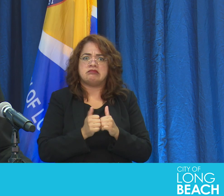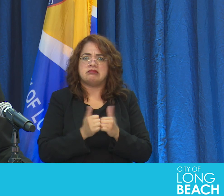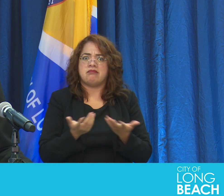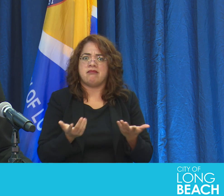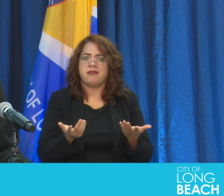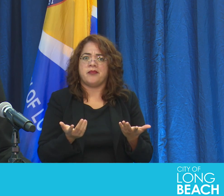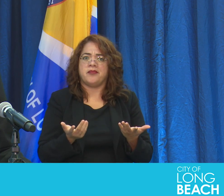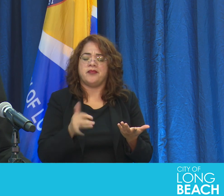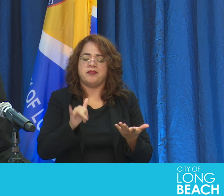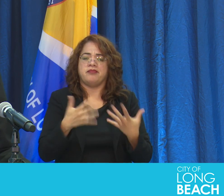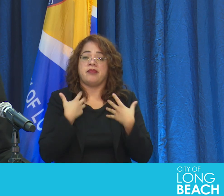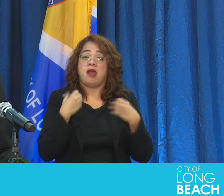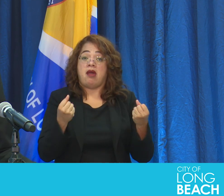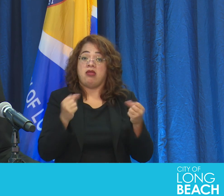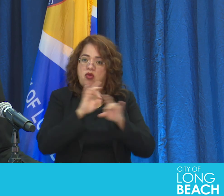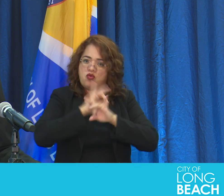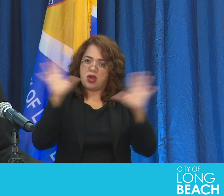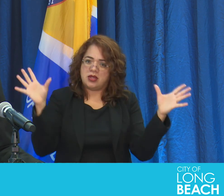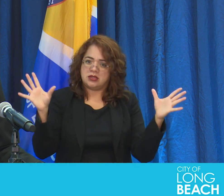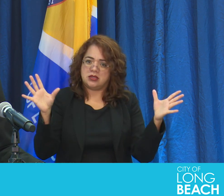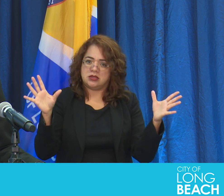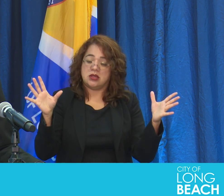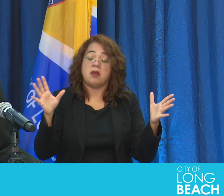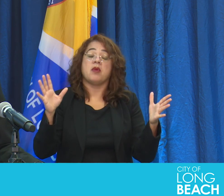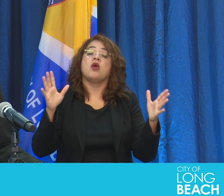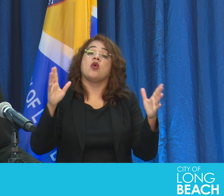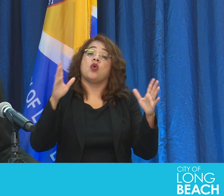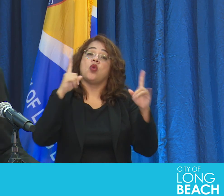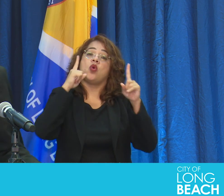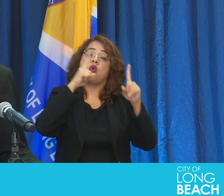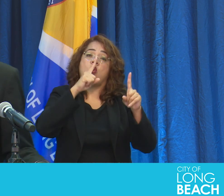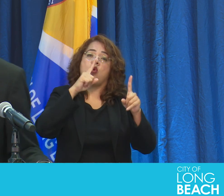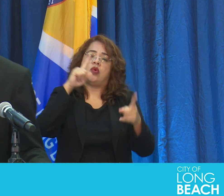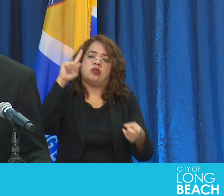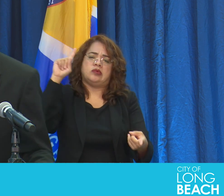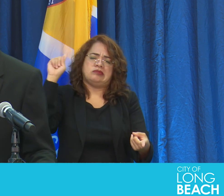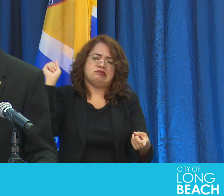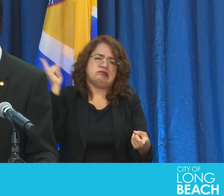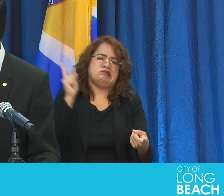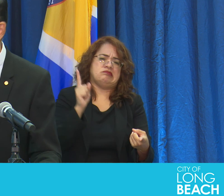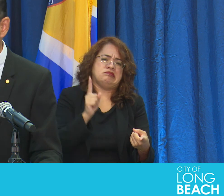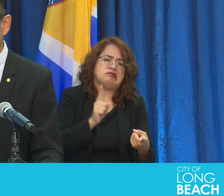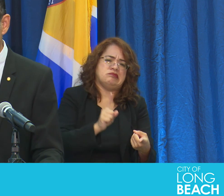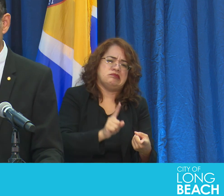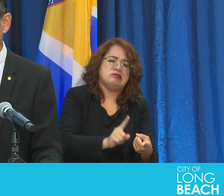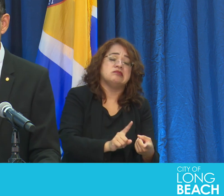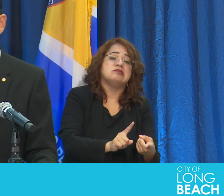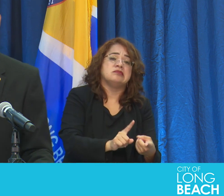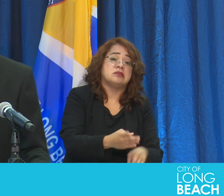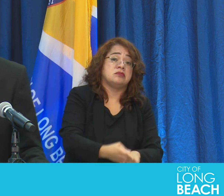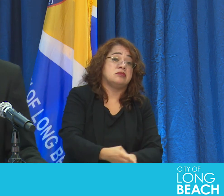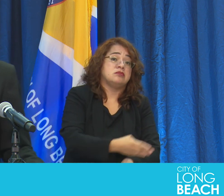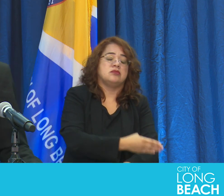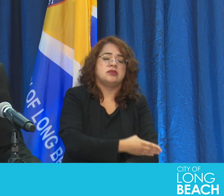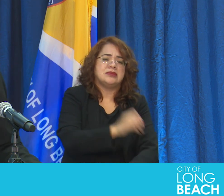health crisis will get better, but we are, I think, well positioned to continue to take care